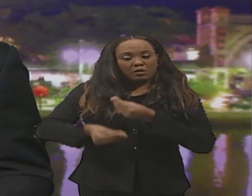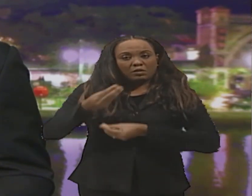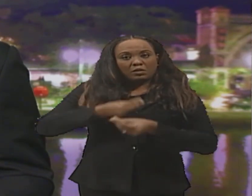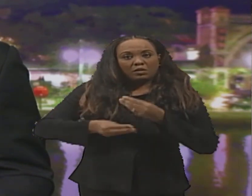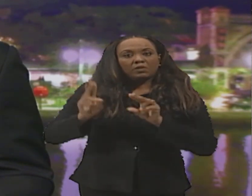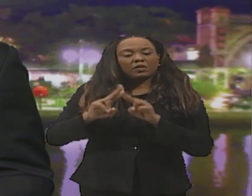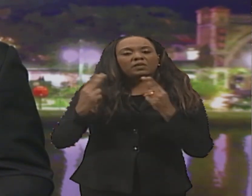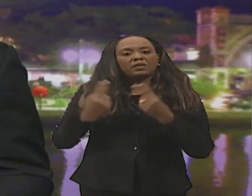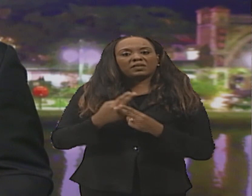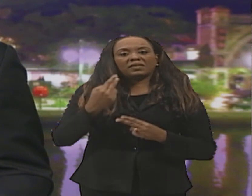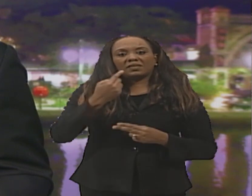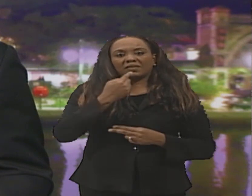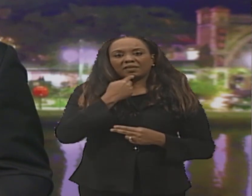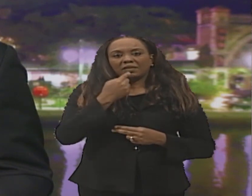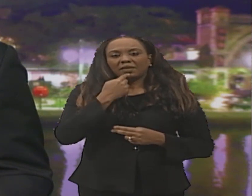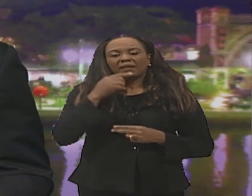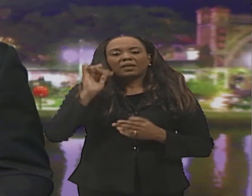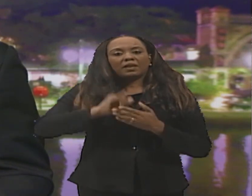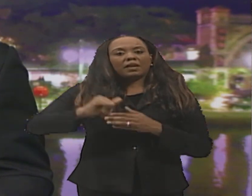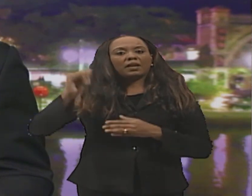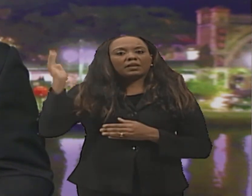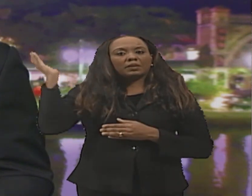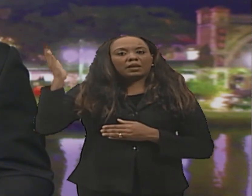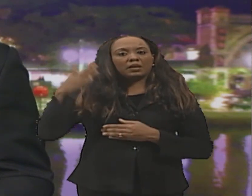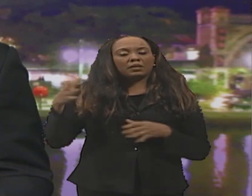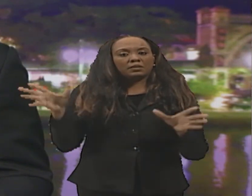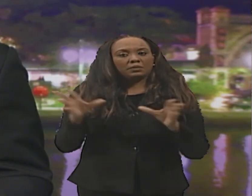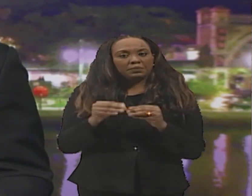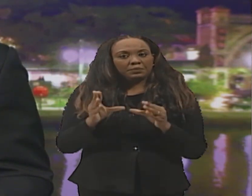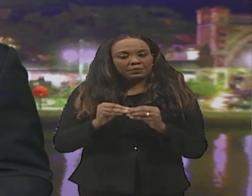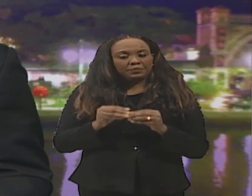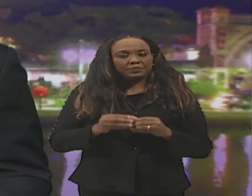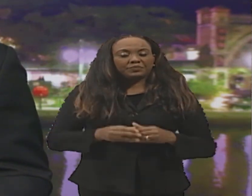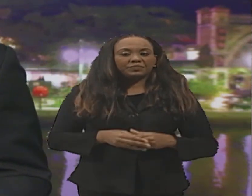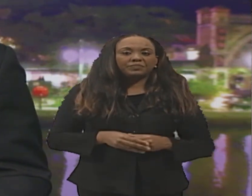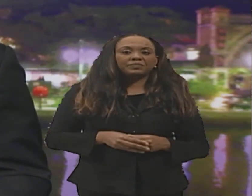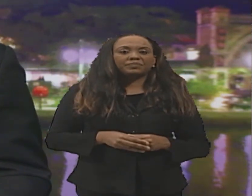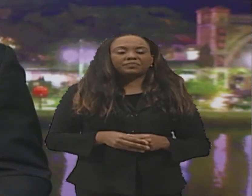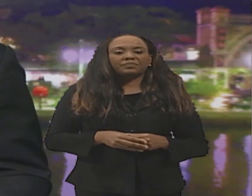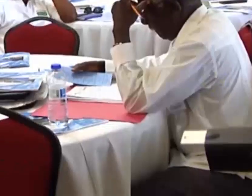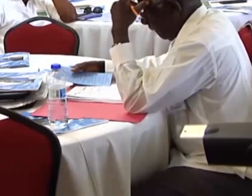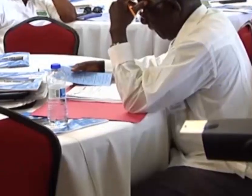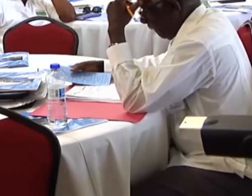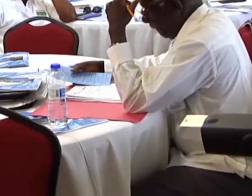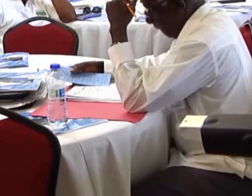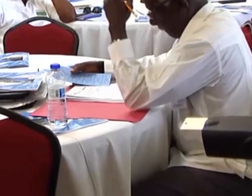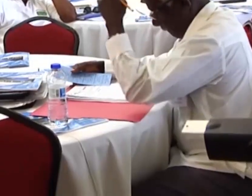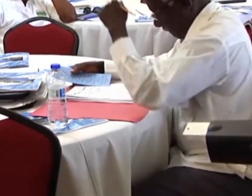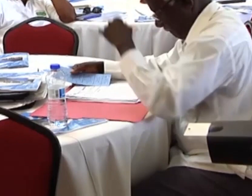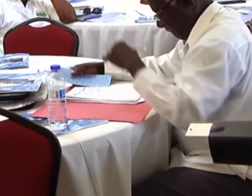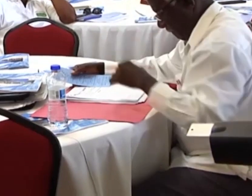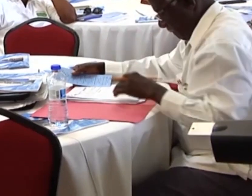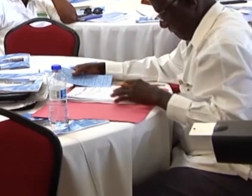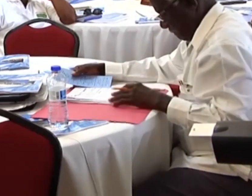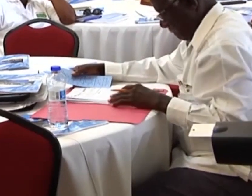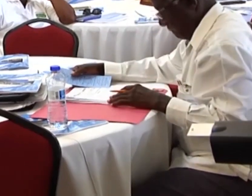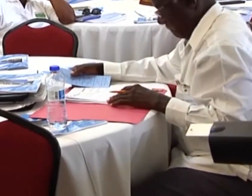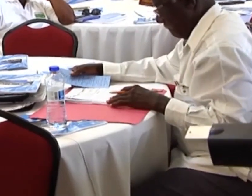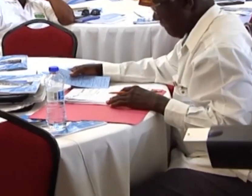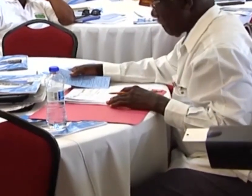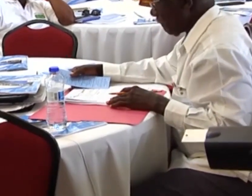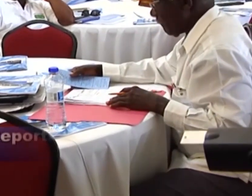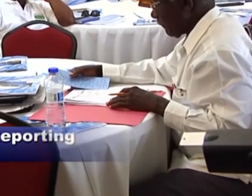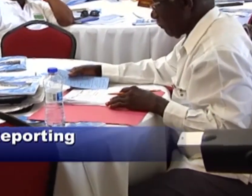The occasion, CTUSAB's 12th Biennial Conference. As Barbados moves closer to the phase of its